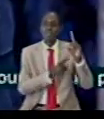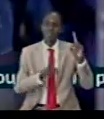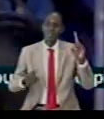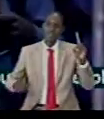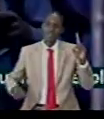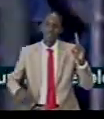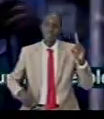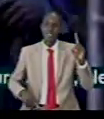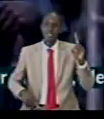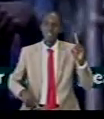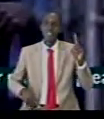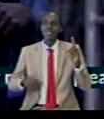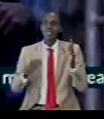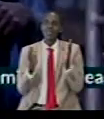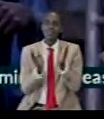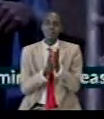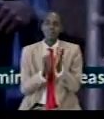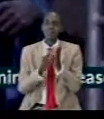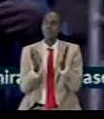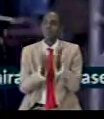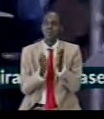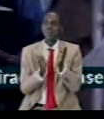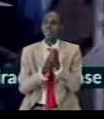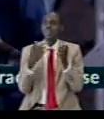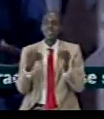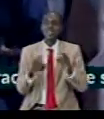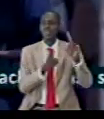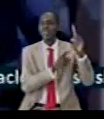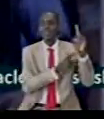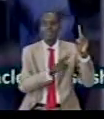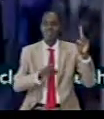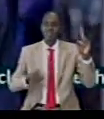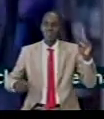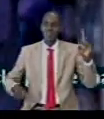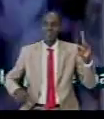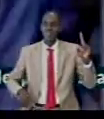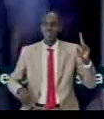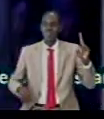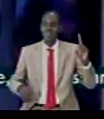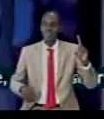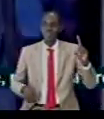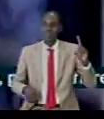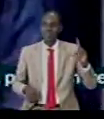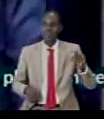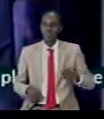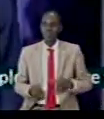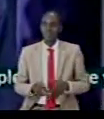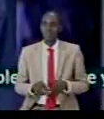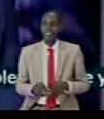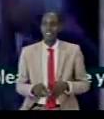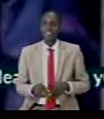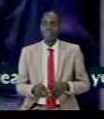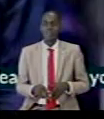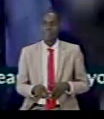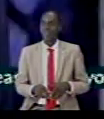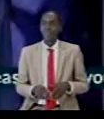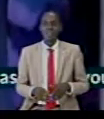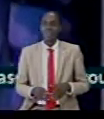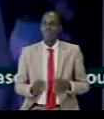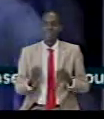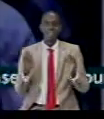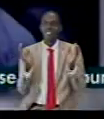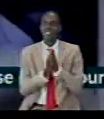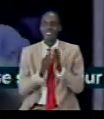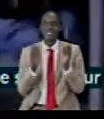hallelujah! Baba, hallelujah! Jam your hands together for Christ.